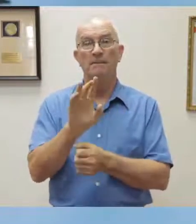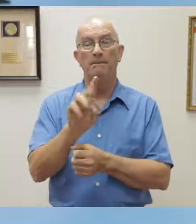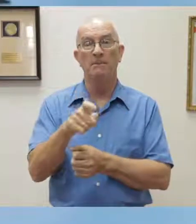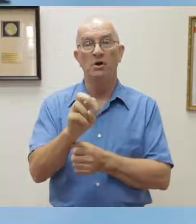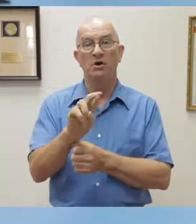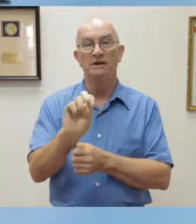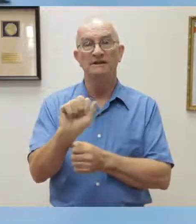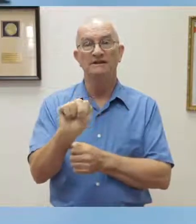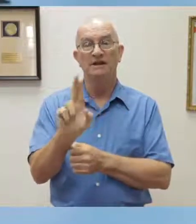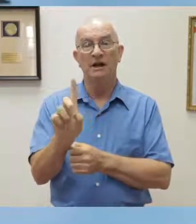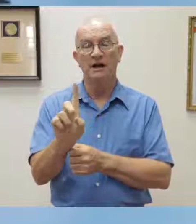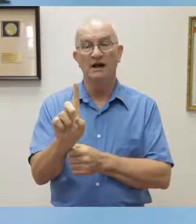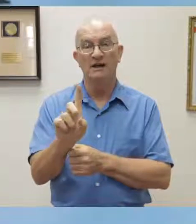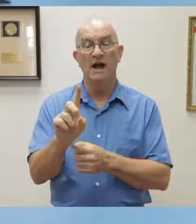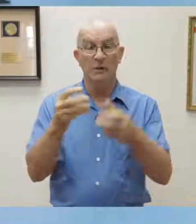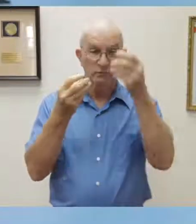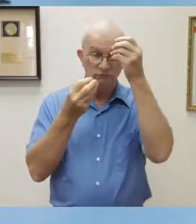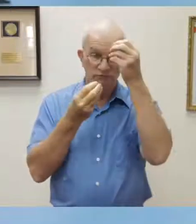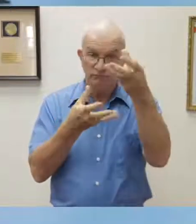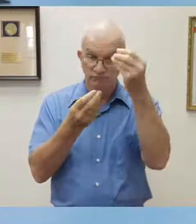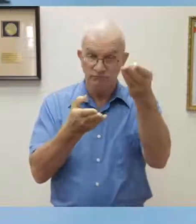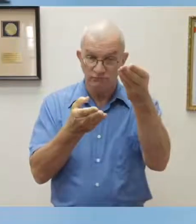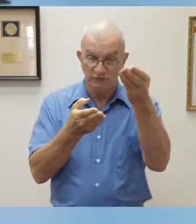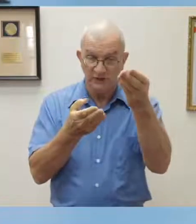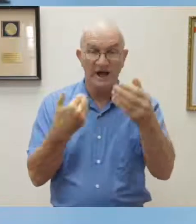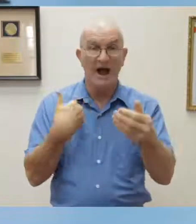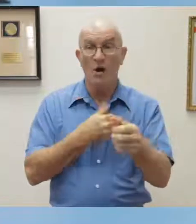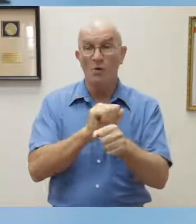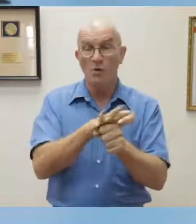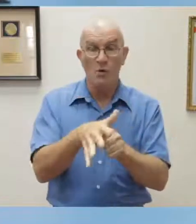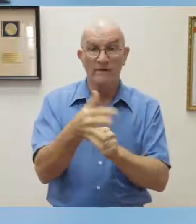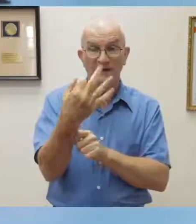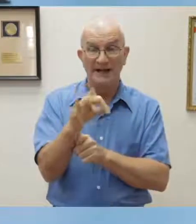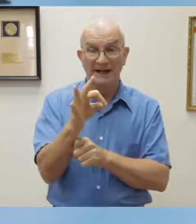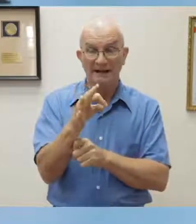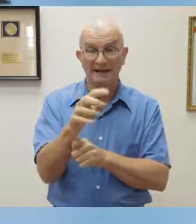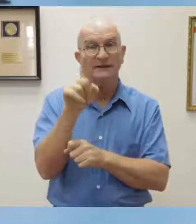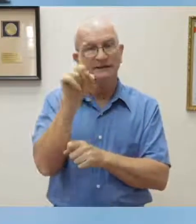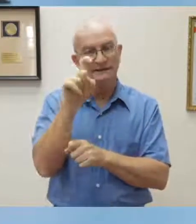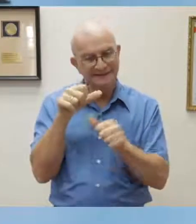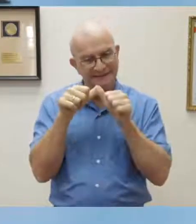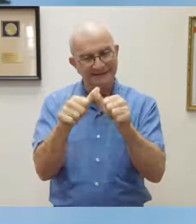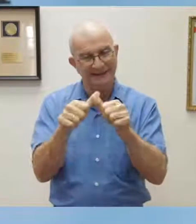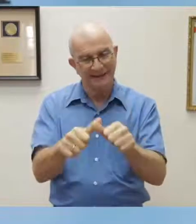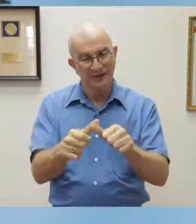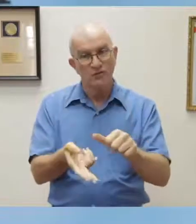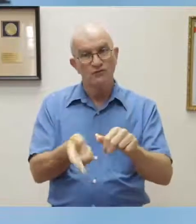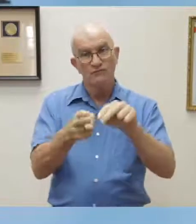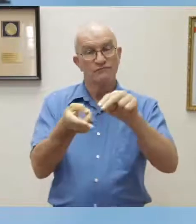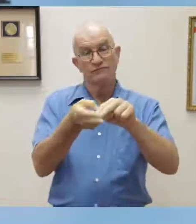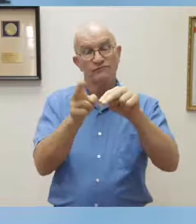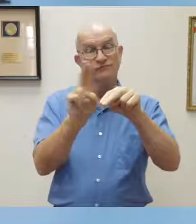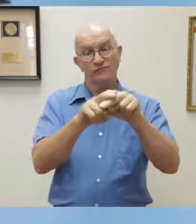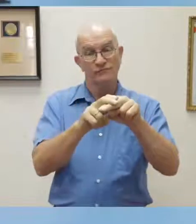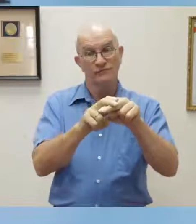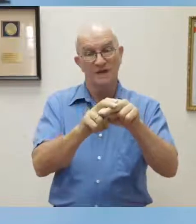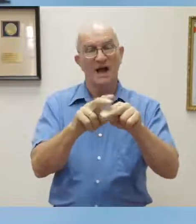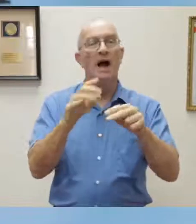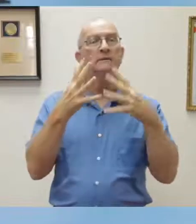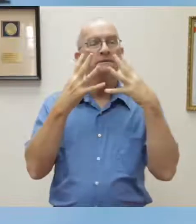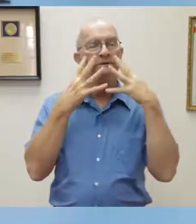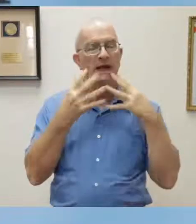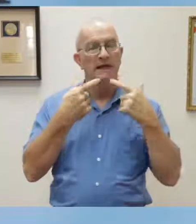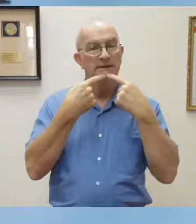to inform you that our COVID-19 cases continue to rise. It is unfortunate that I